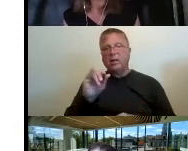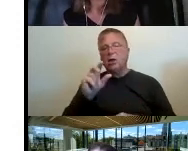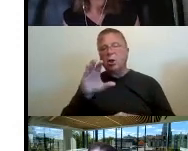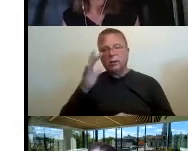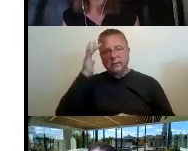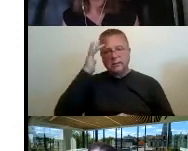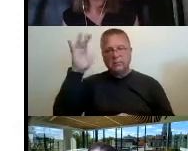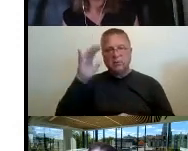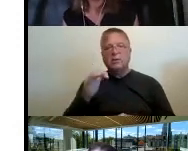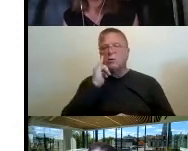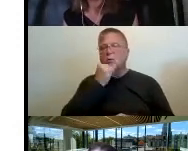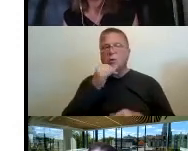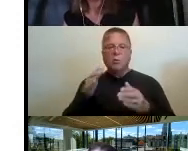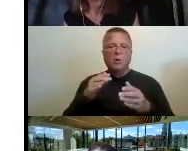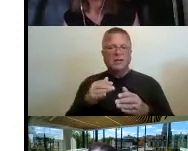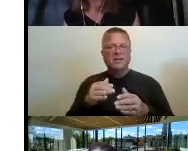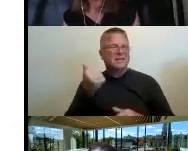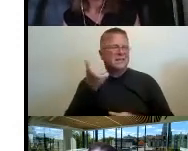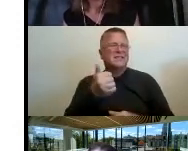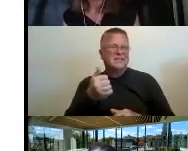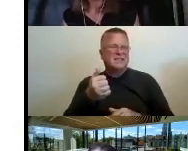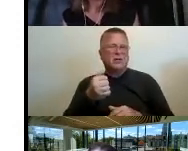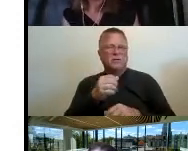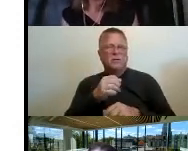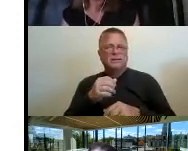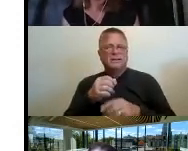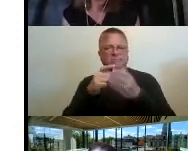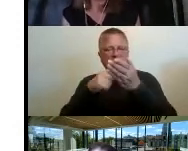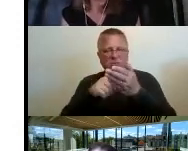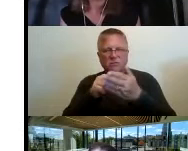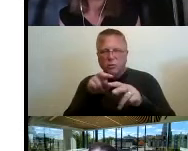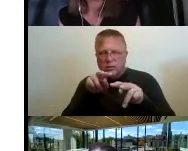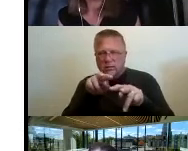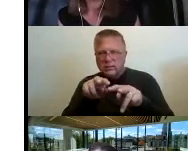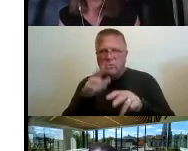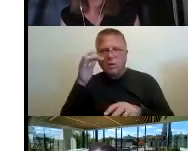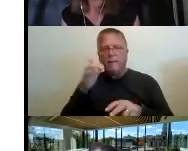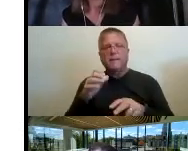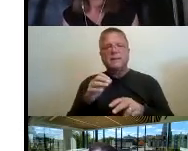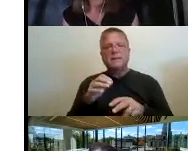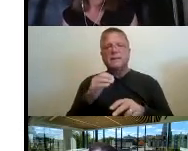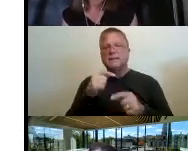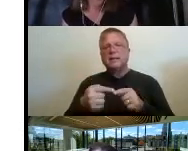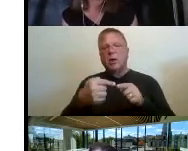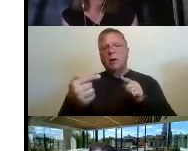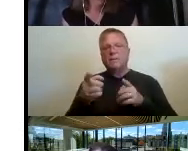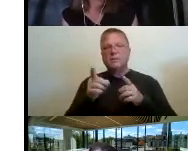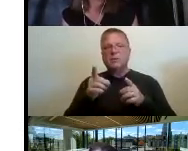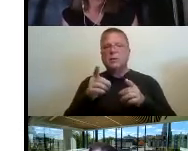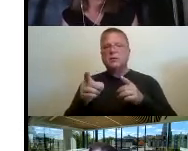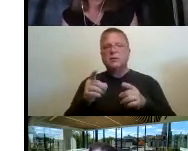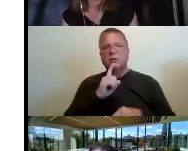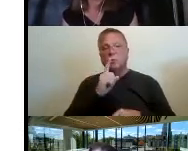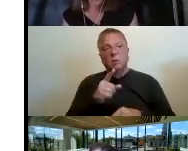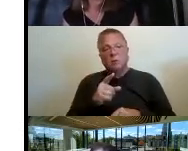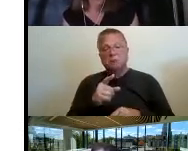way riding. They're self-enforcing because it's in the opposite direction. They're really quite